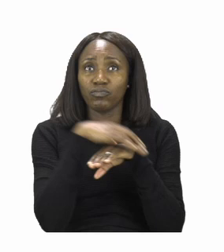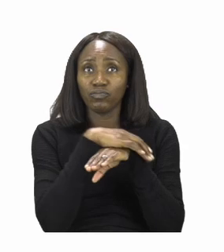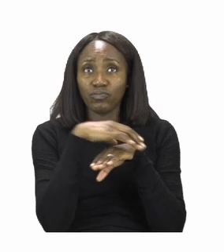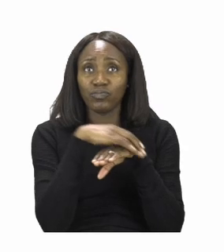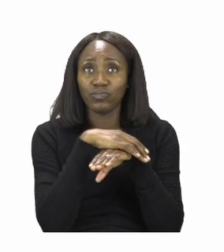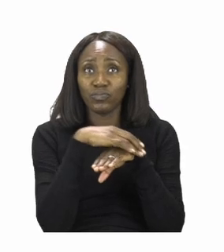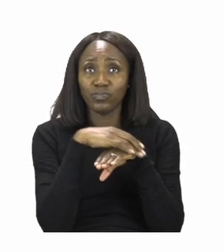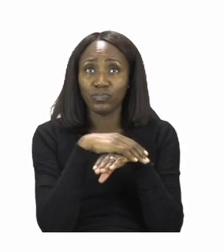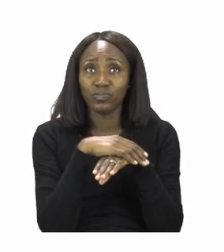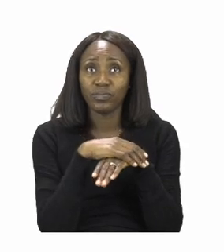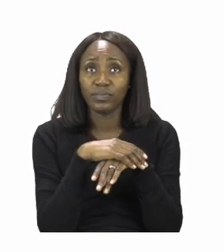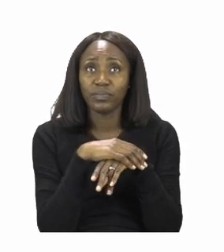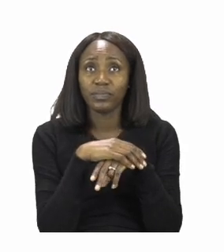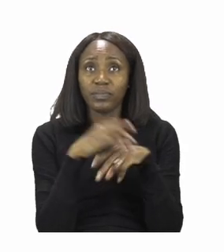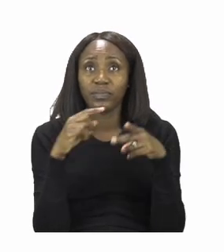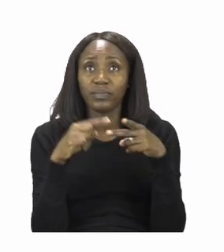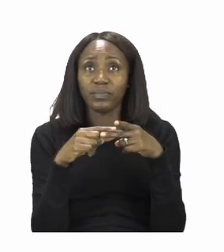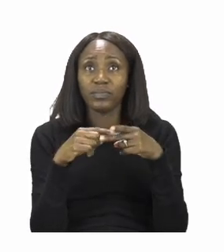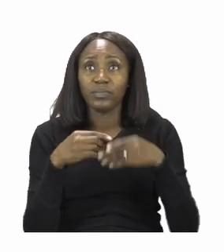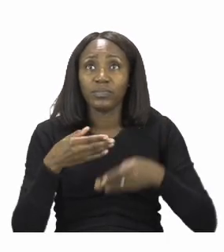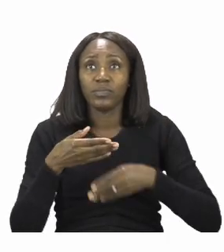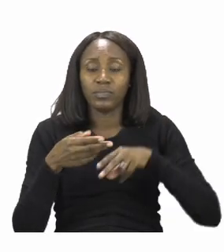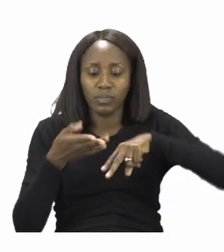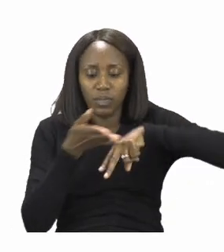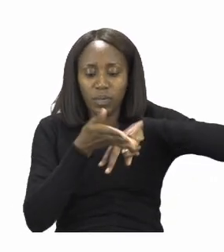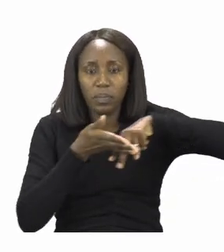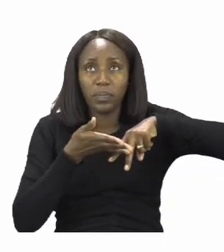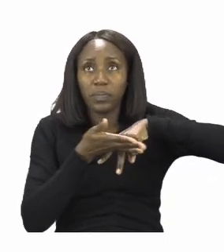one below are shorts.